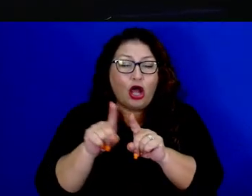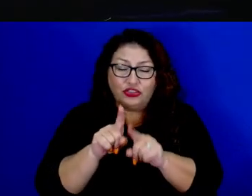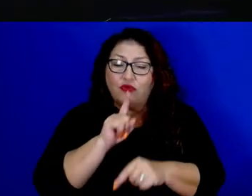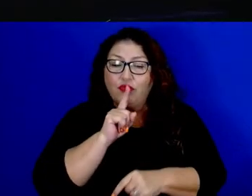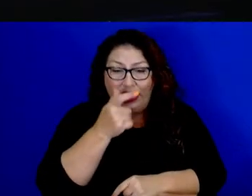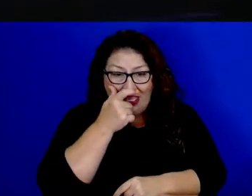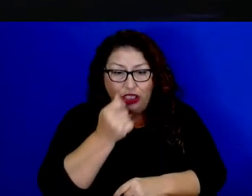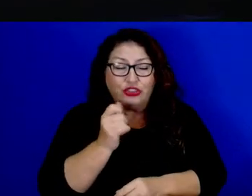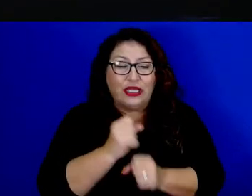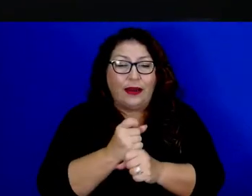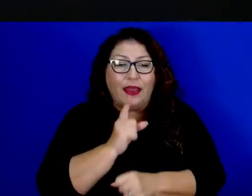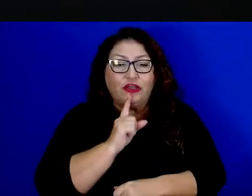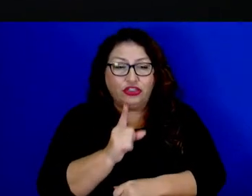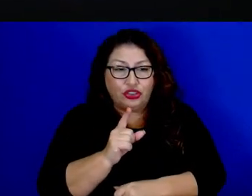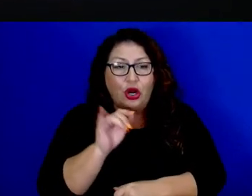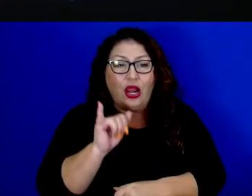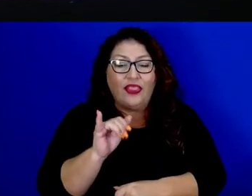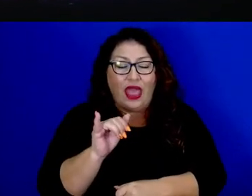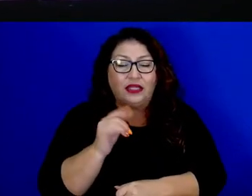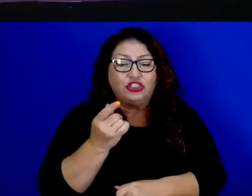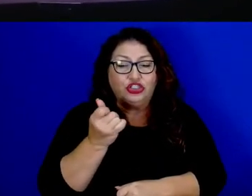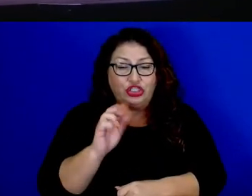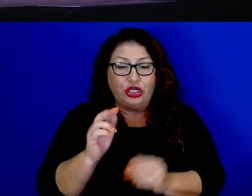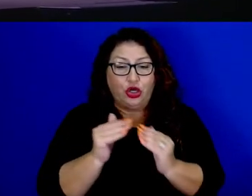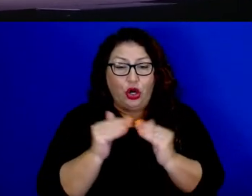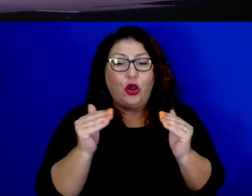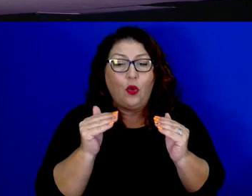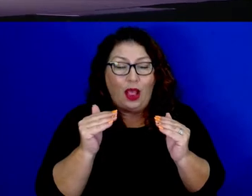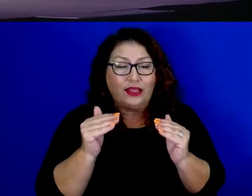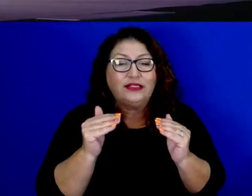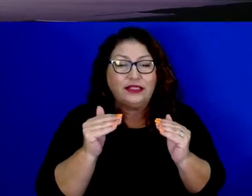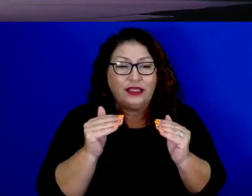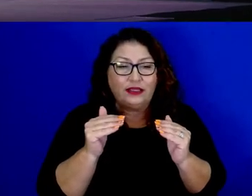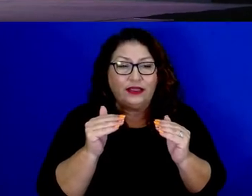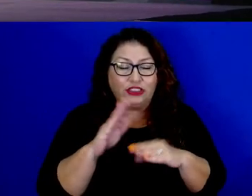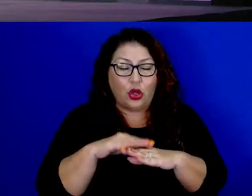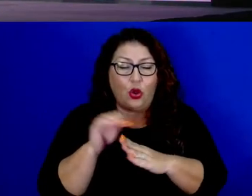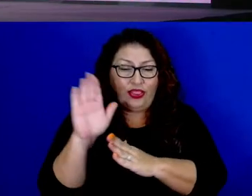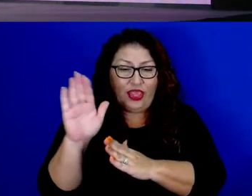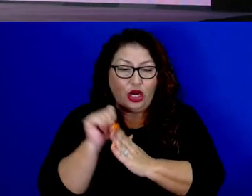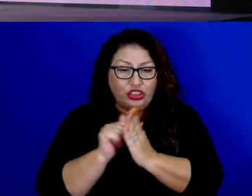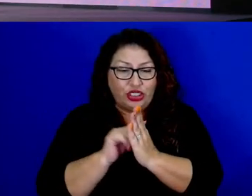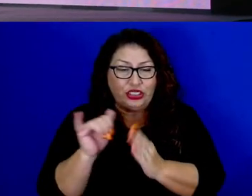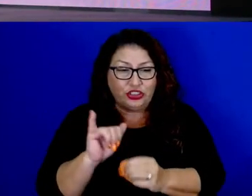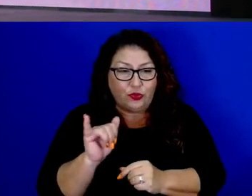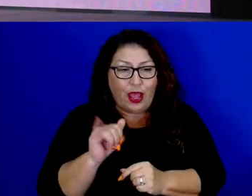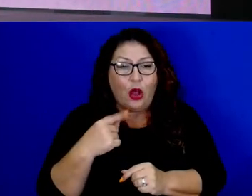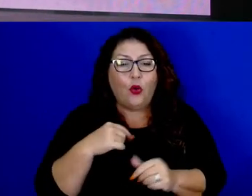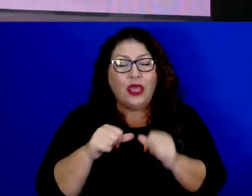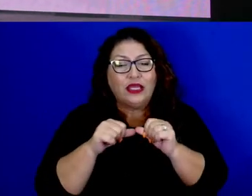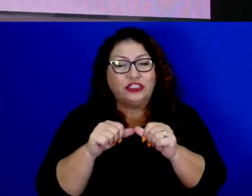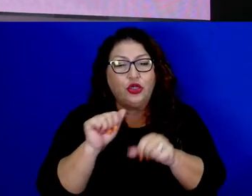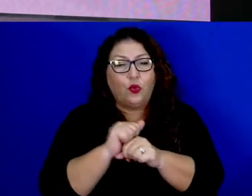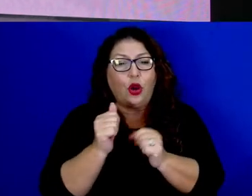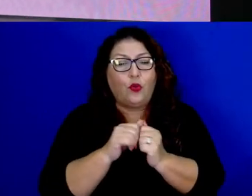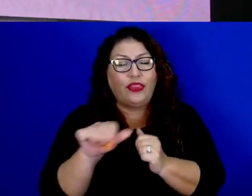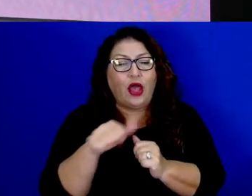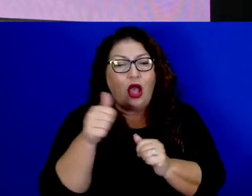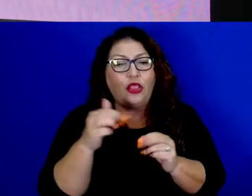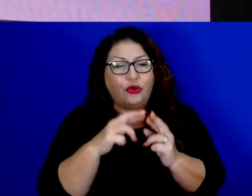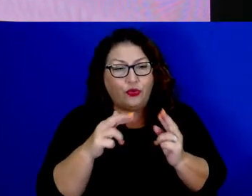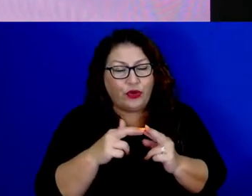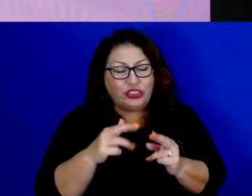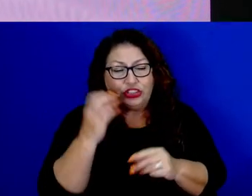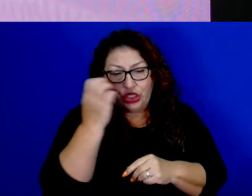that gender equality is on the agenda. We continue to work with other regions in Europe. Of course,